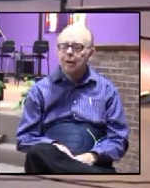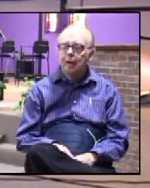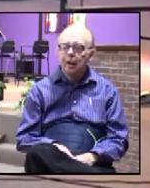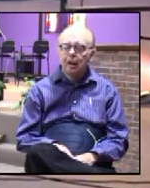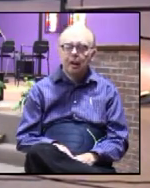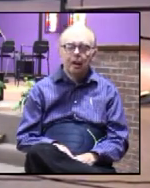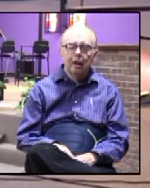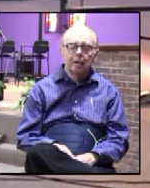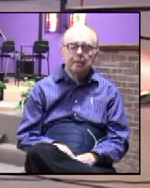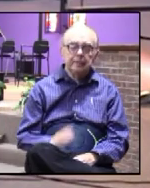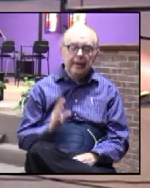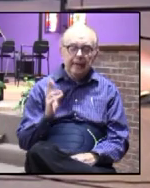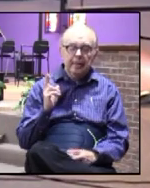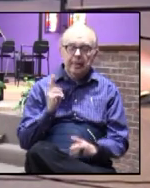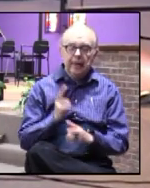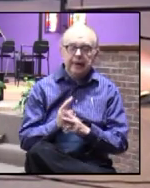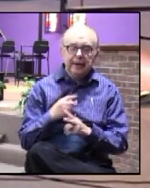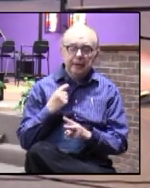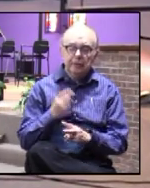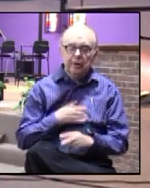It keeps us young.